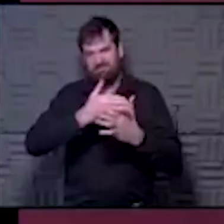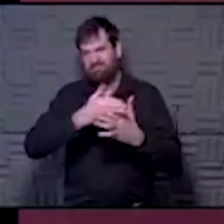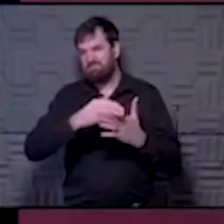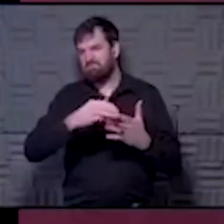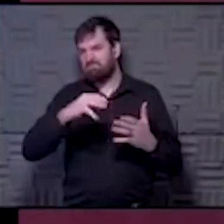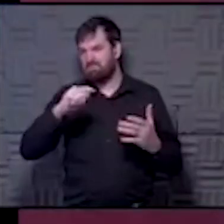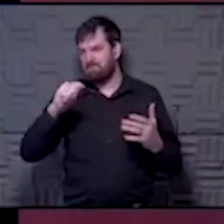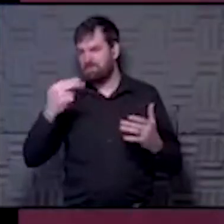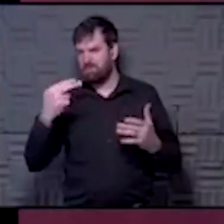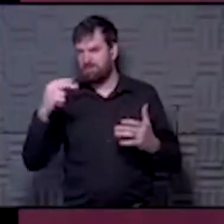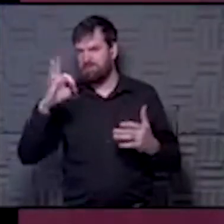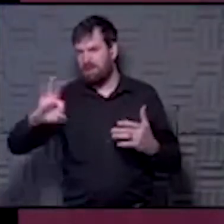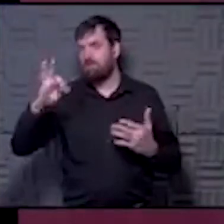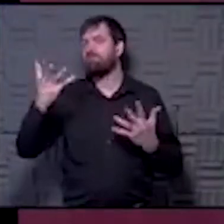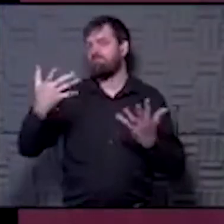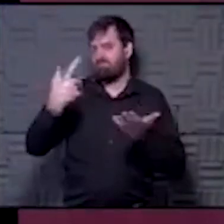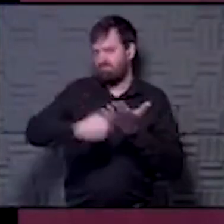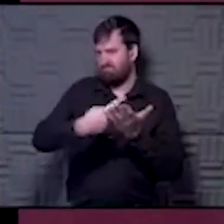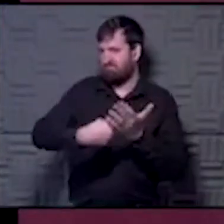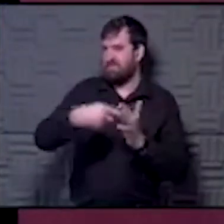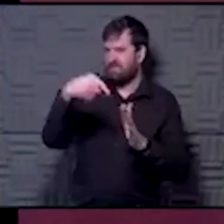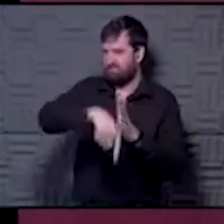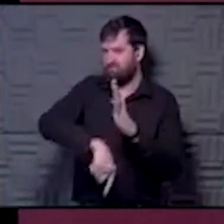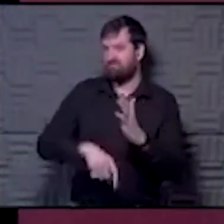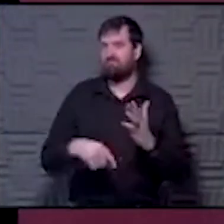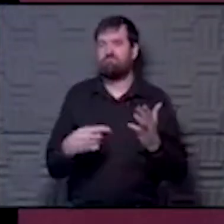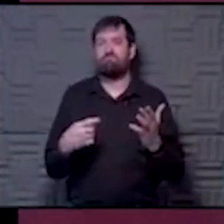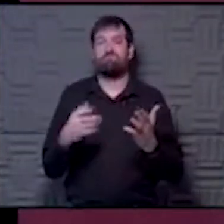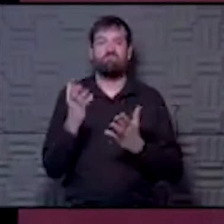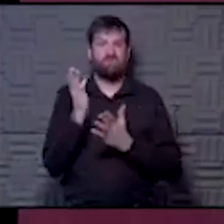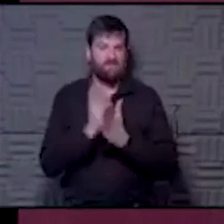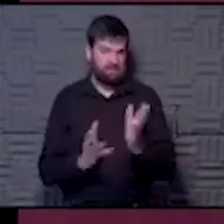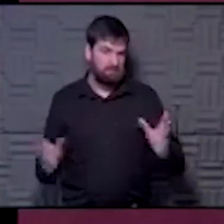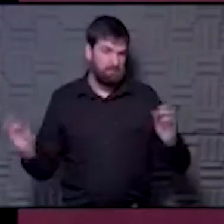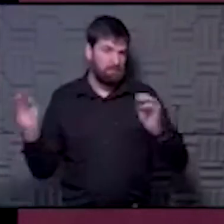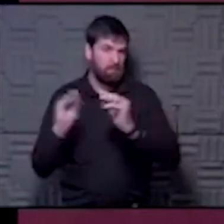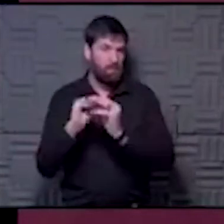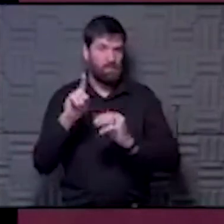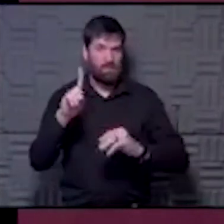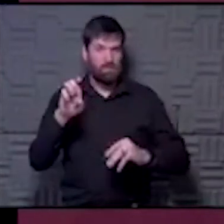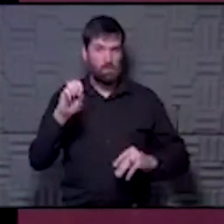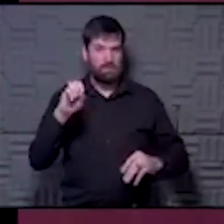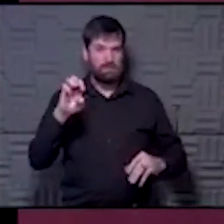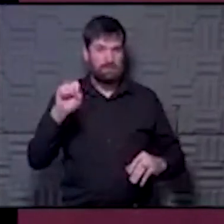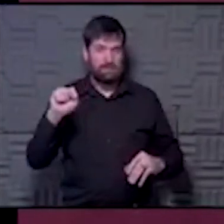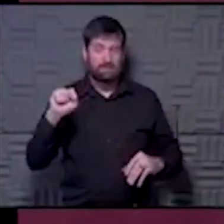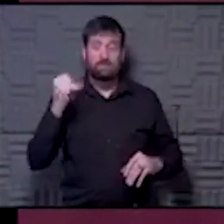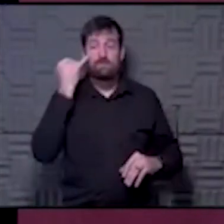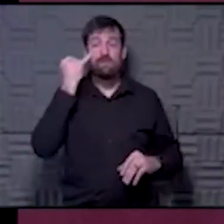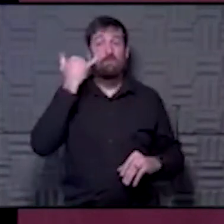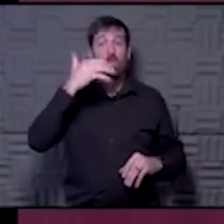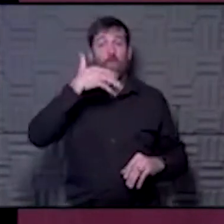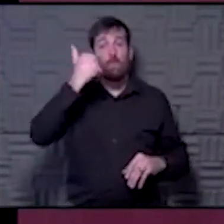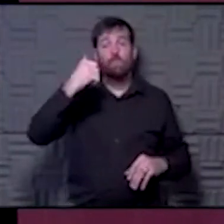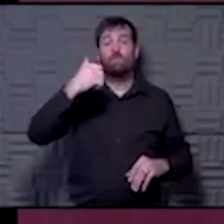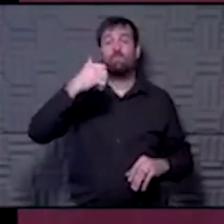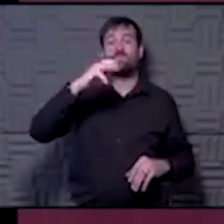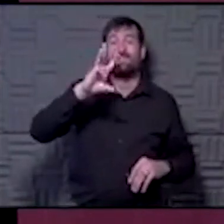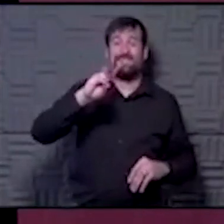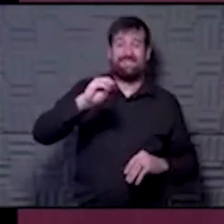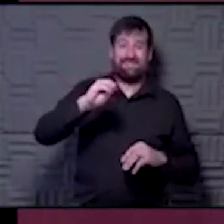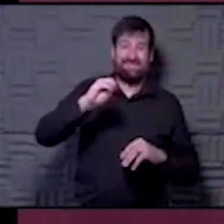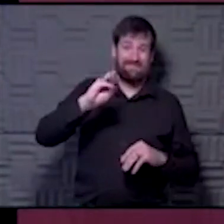about that because there is, I think we've got some extra doses, and we want to make sure if you're over 65 or if you have chronic